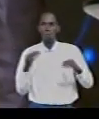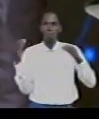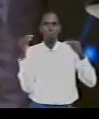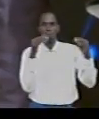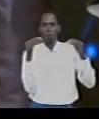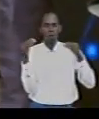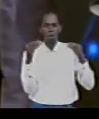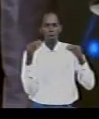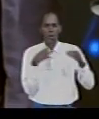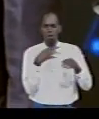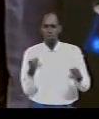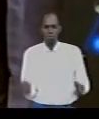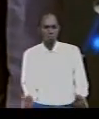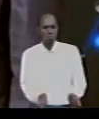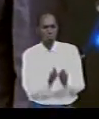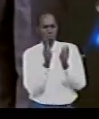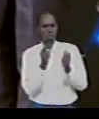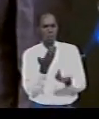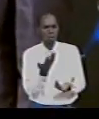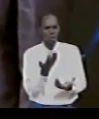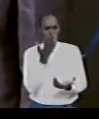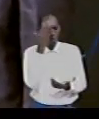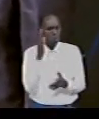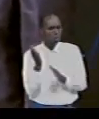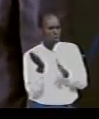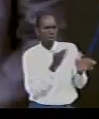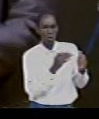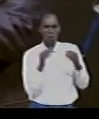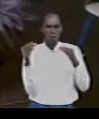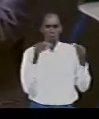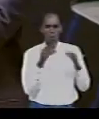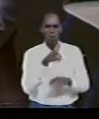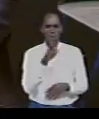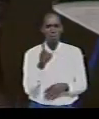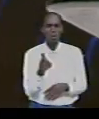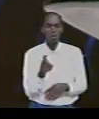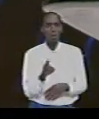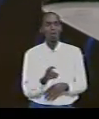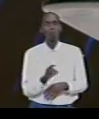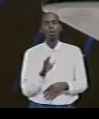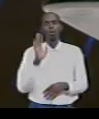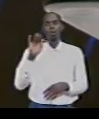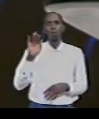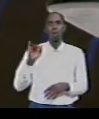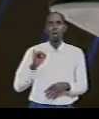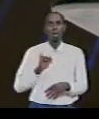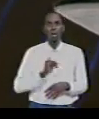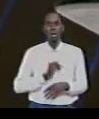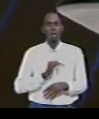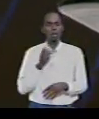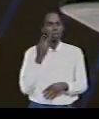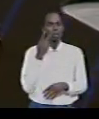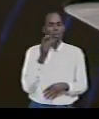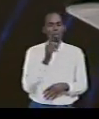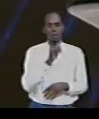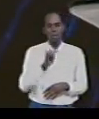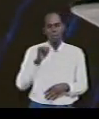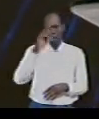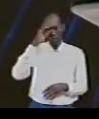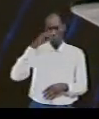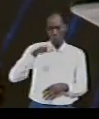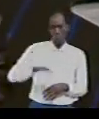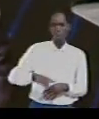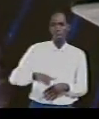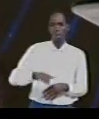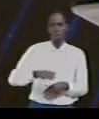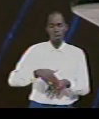then you confront him? Why did you run from the battlefield? I saw a child by the way, and that